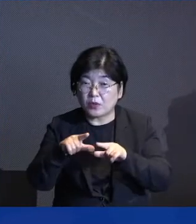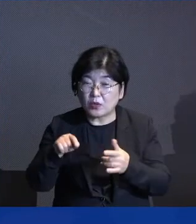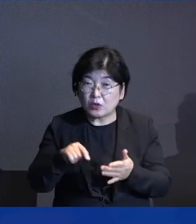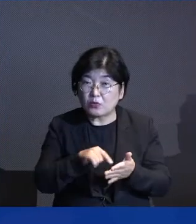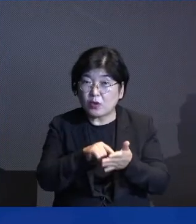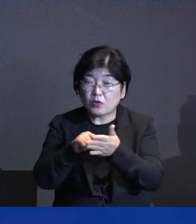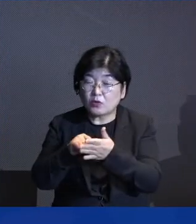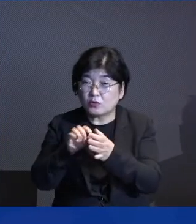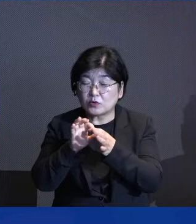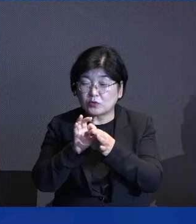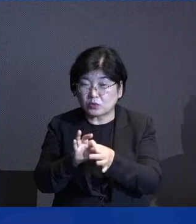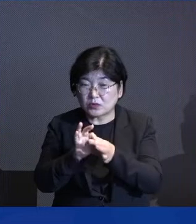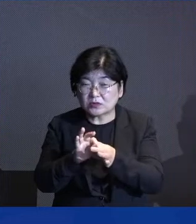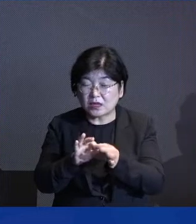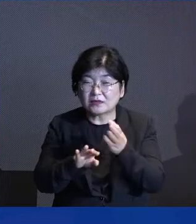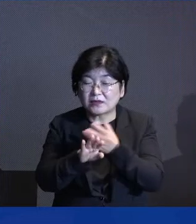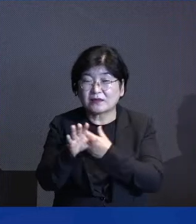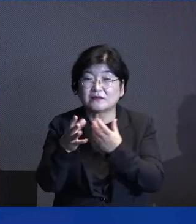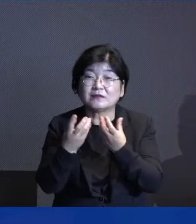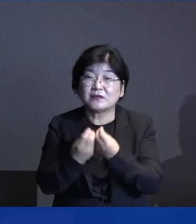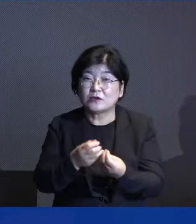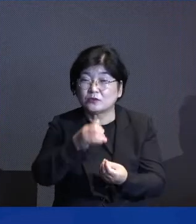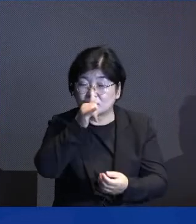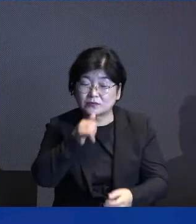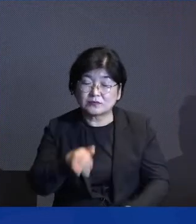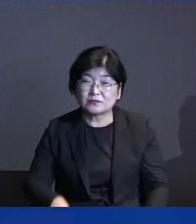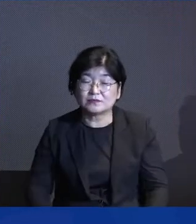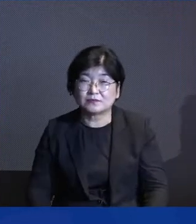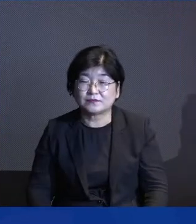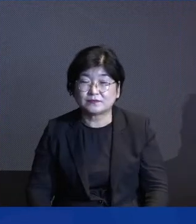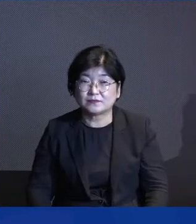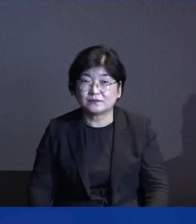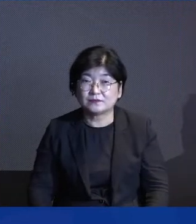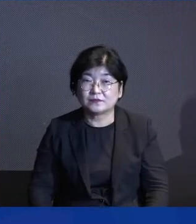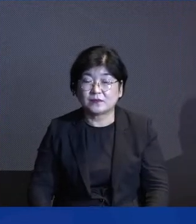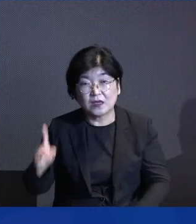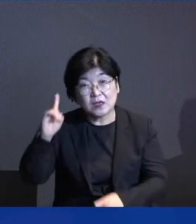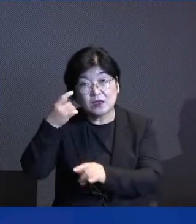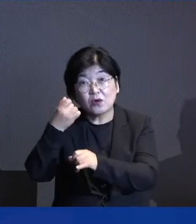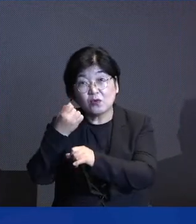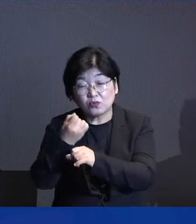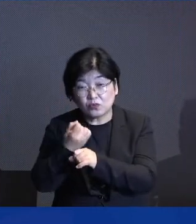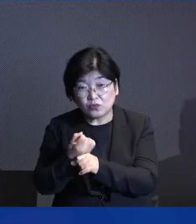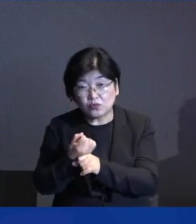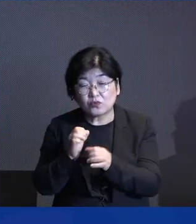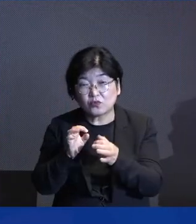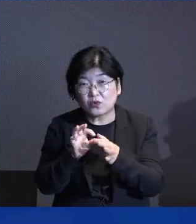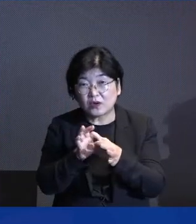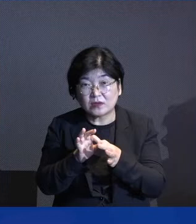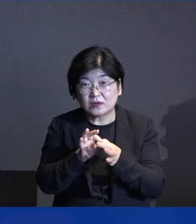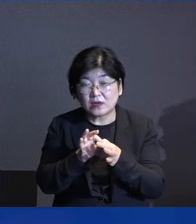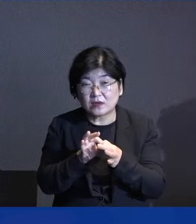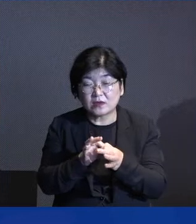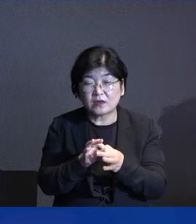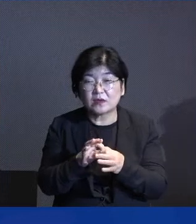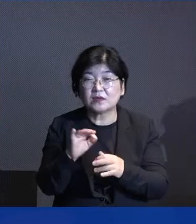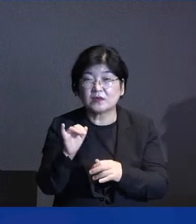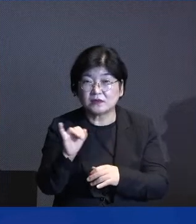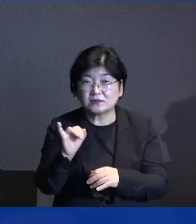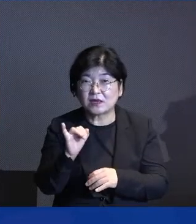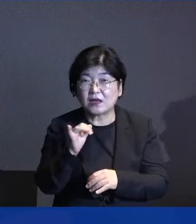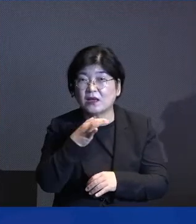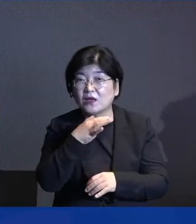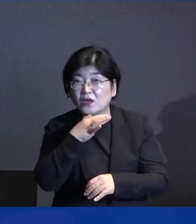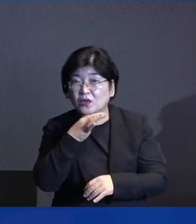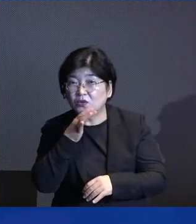example, there have been greater studies that being a woman and old age are more likely